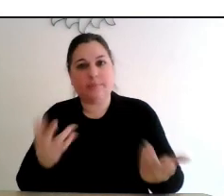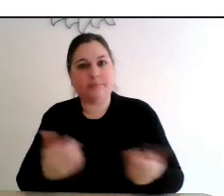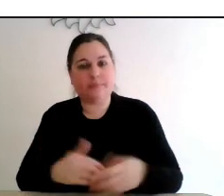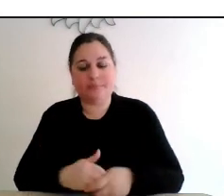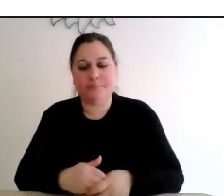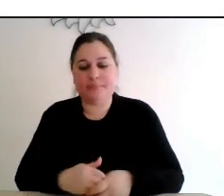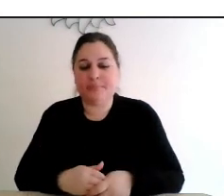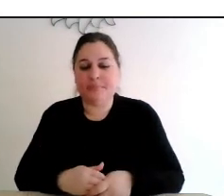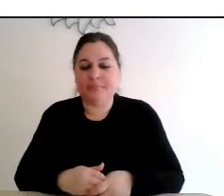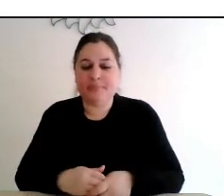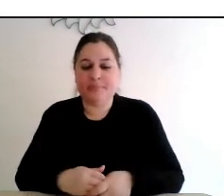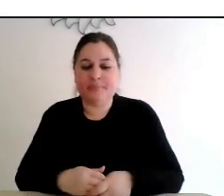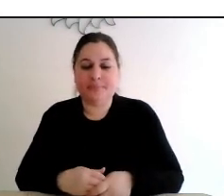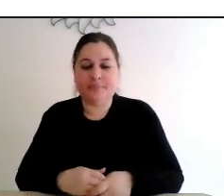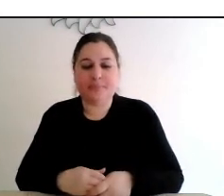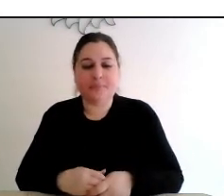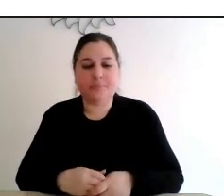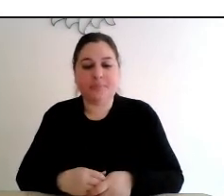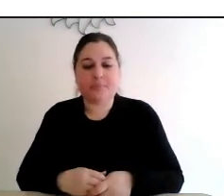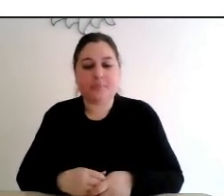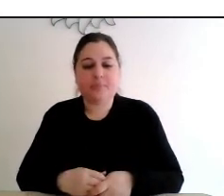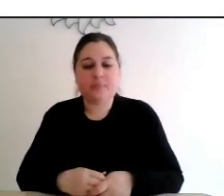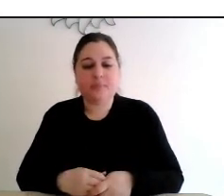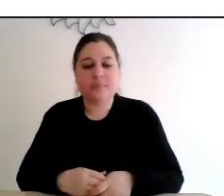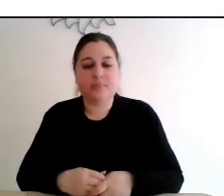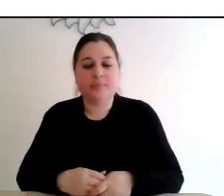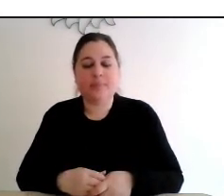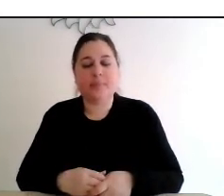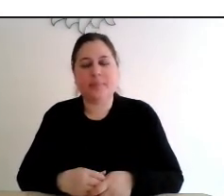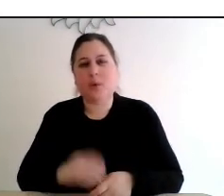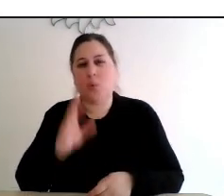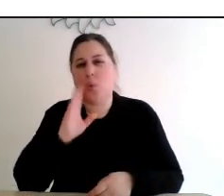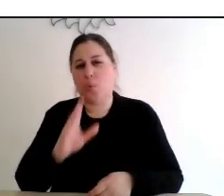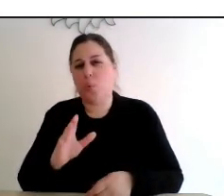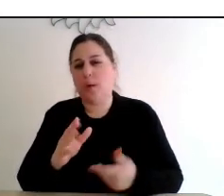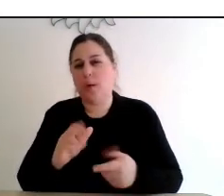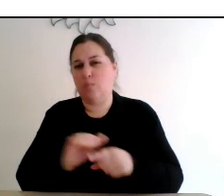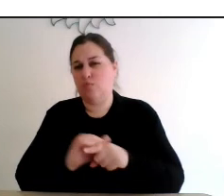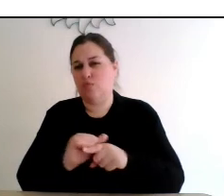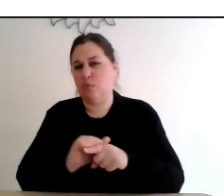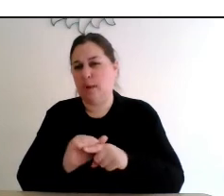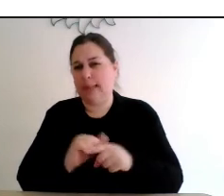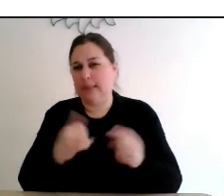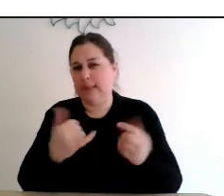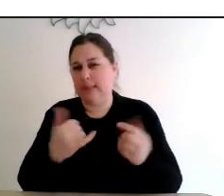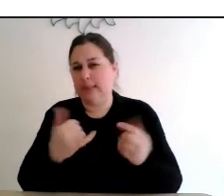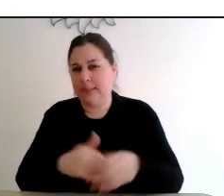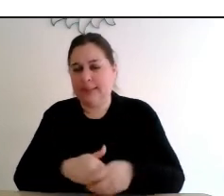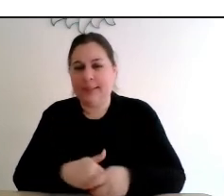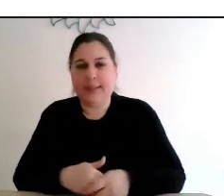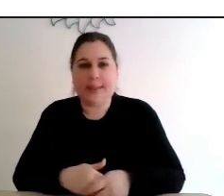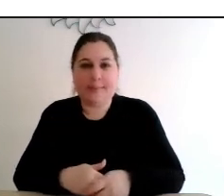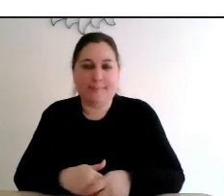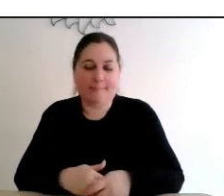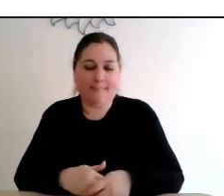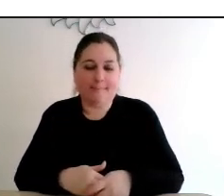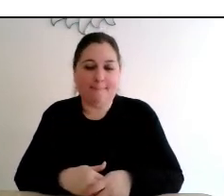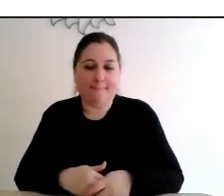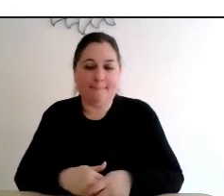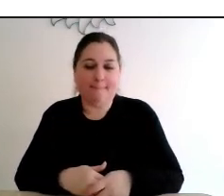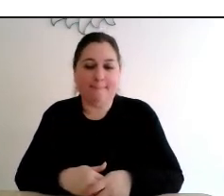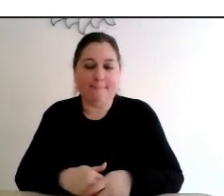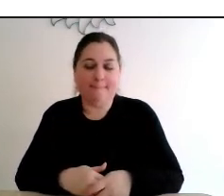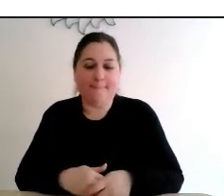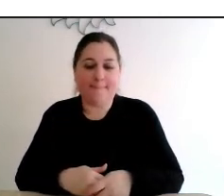true. Same thing for the greater or greater than or equal to. So let's look at some problems for practice.